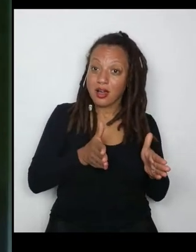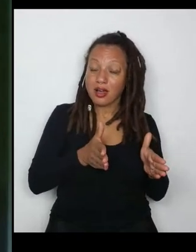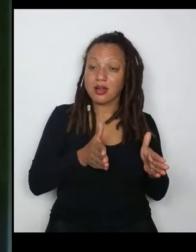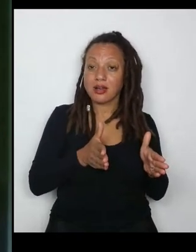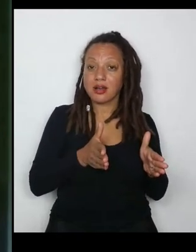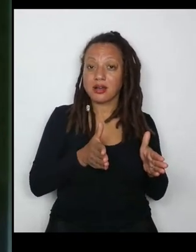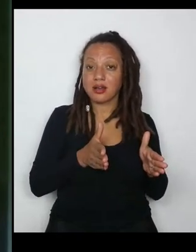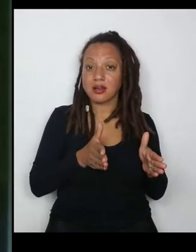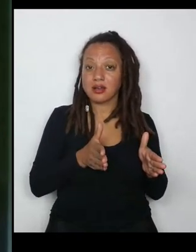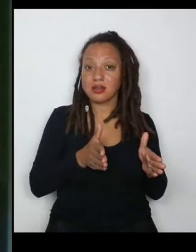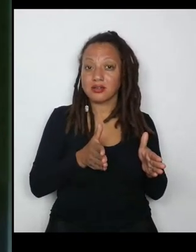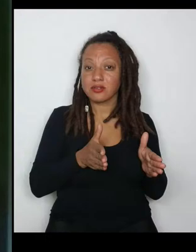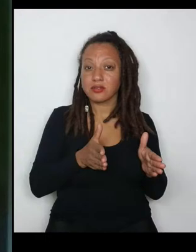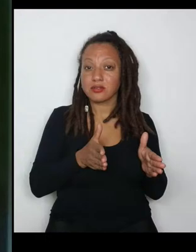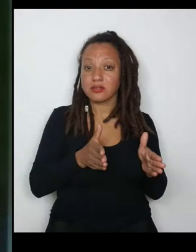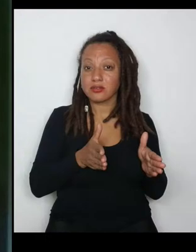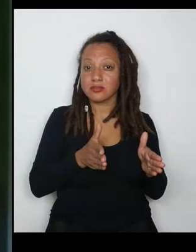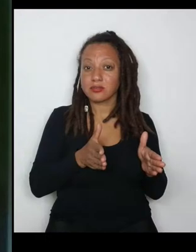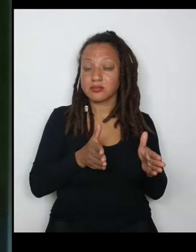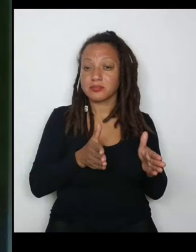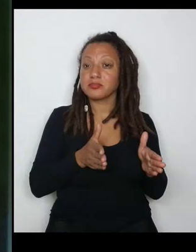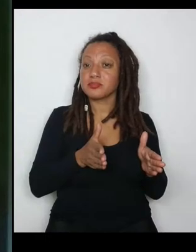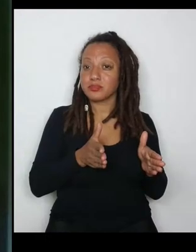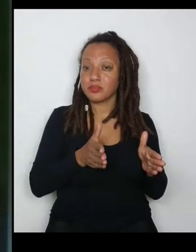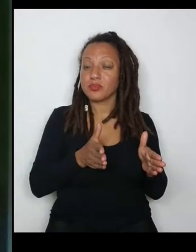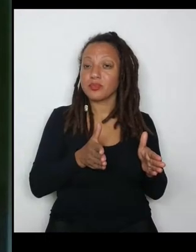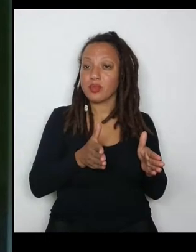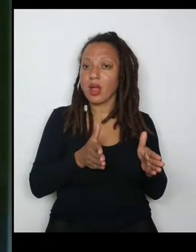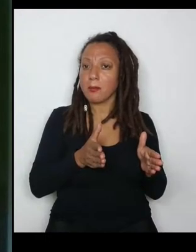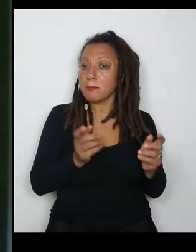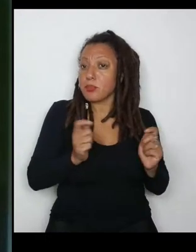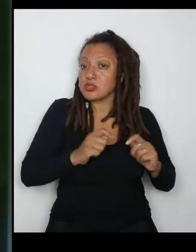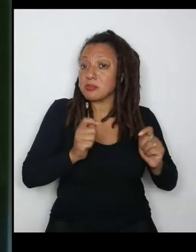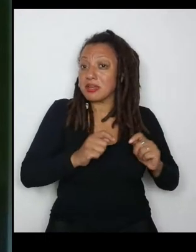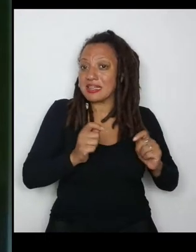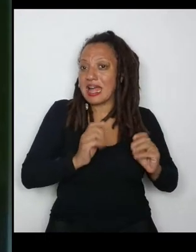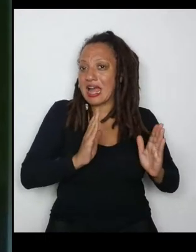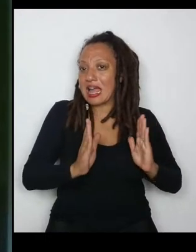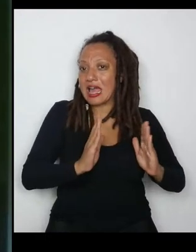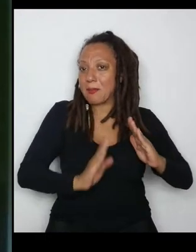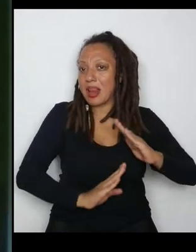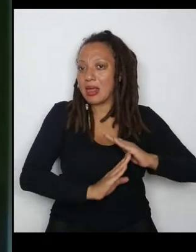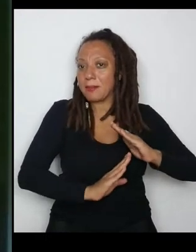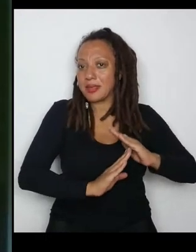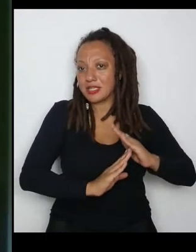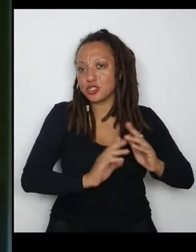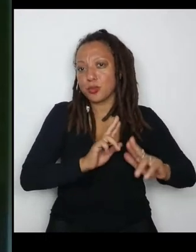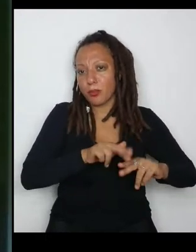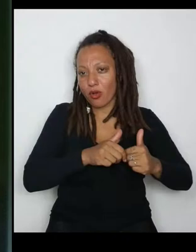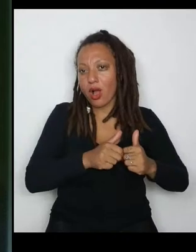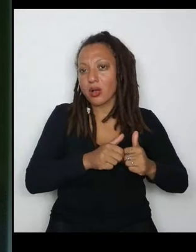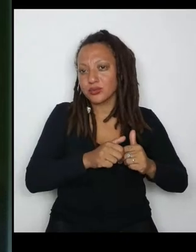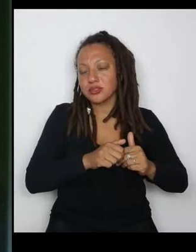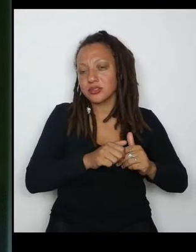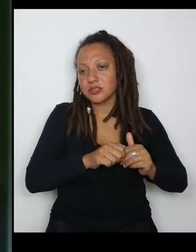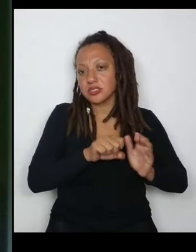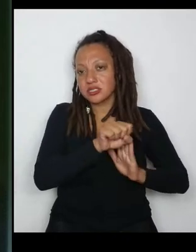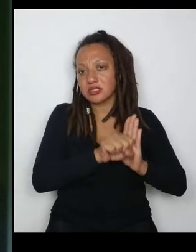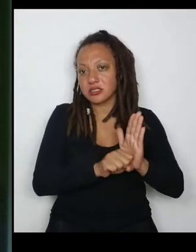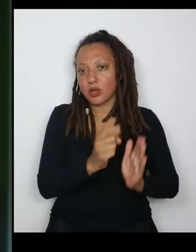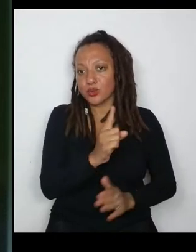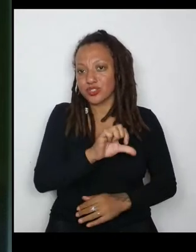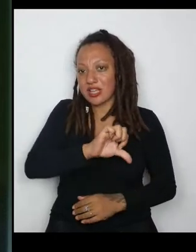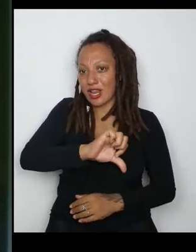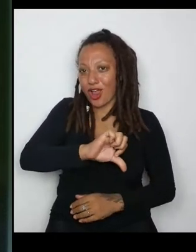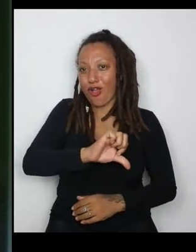in his own limited way as a product of the 19th century culture he also moves the discourse a little